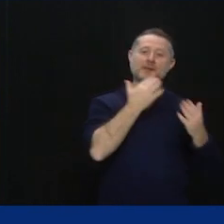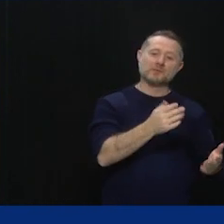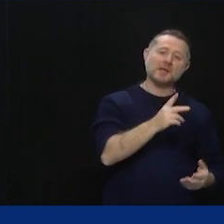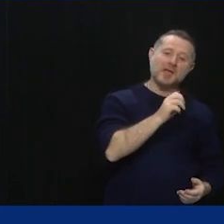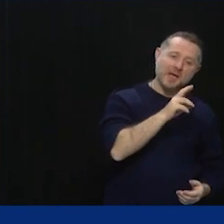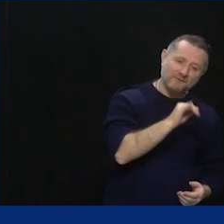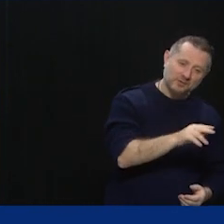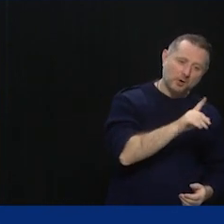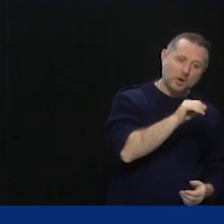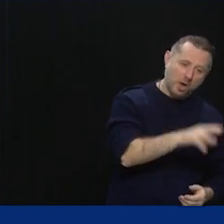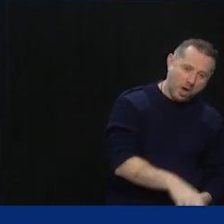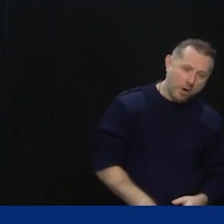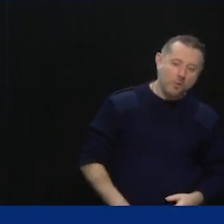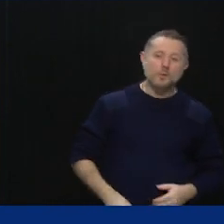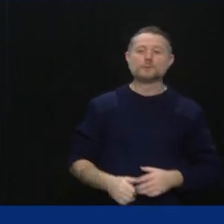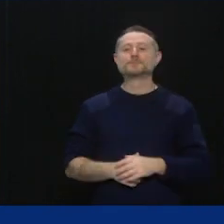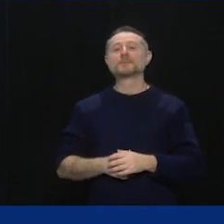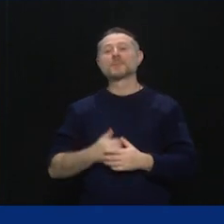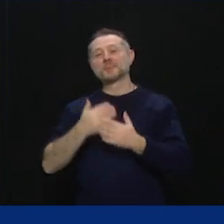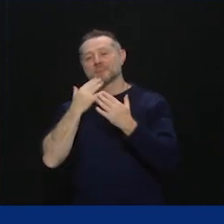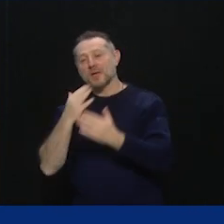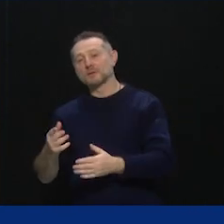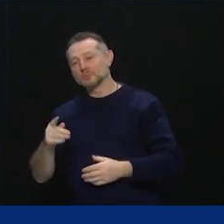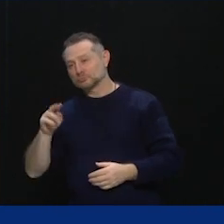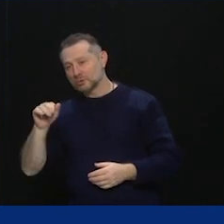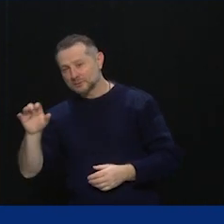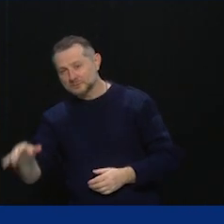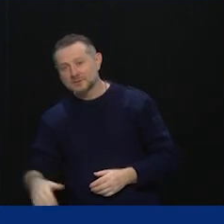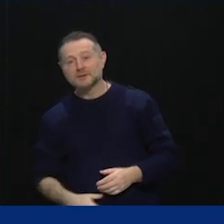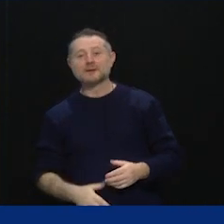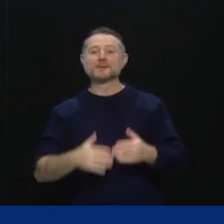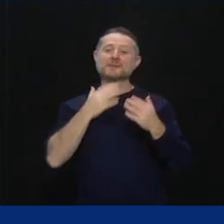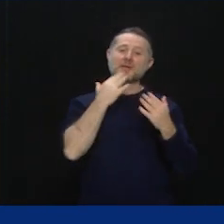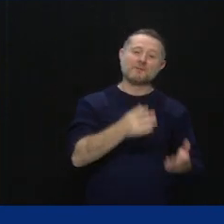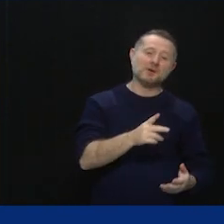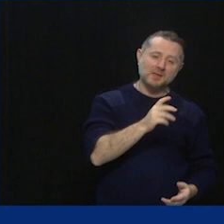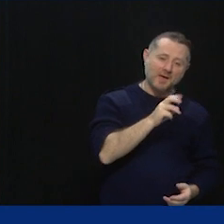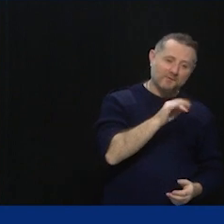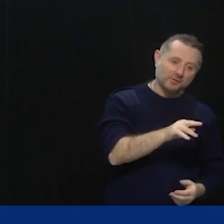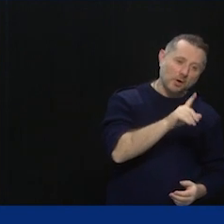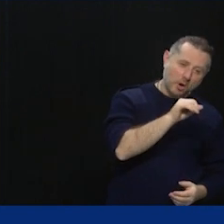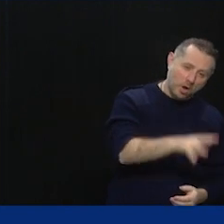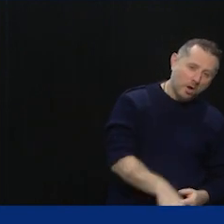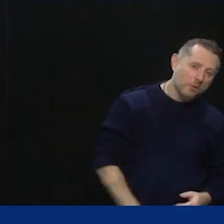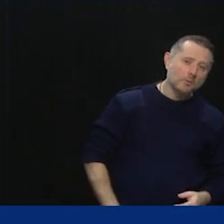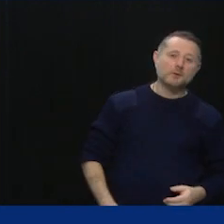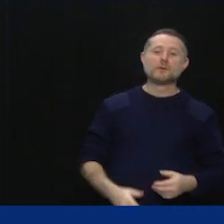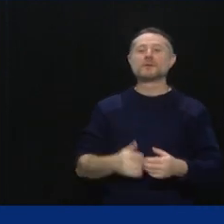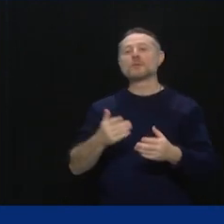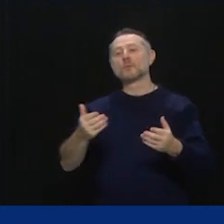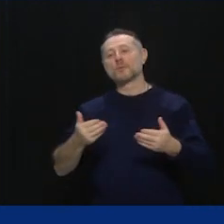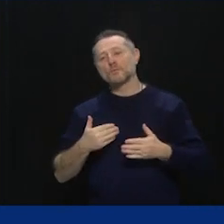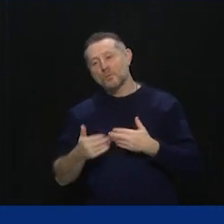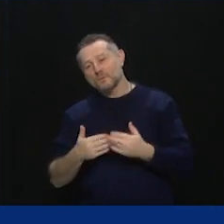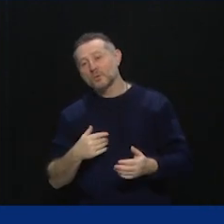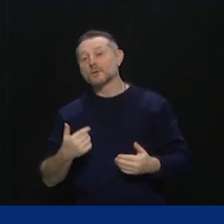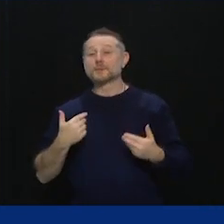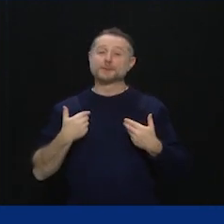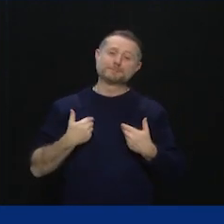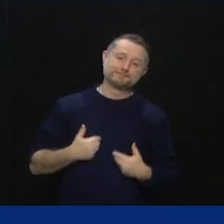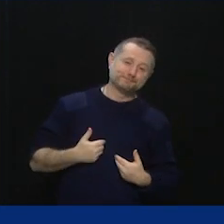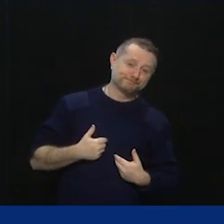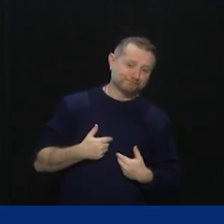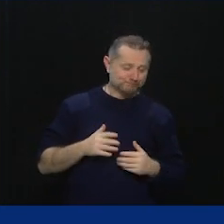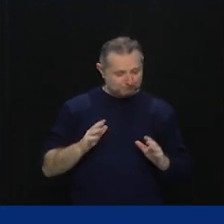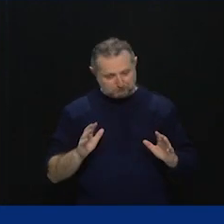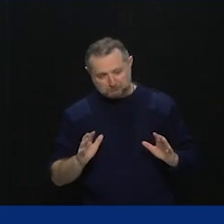Law, for hiring me at the county, at LIPA, and then at the LIA. TriTech and Empire State Development are very fortunate to have such a